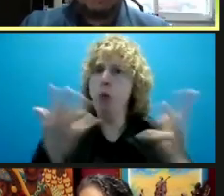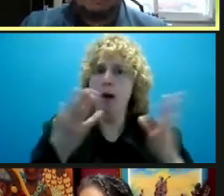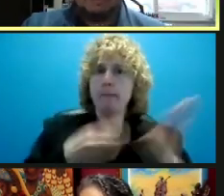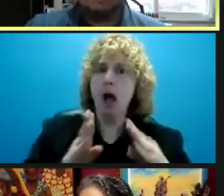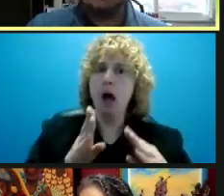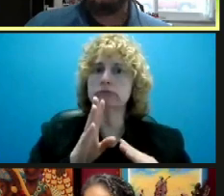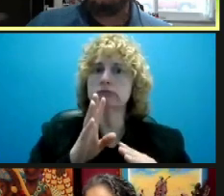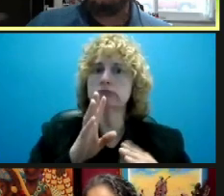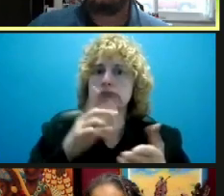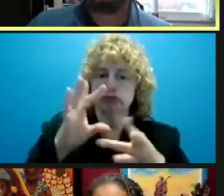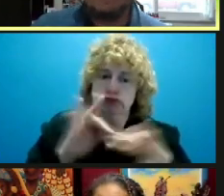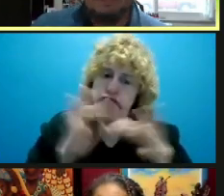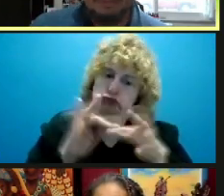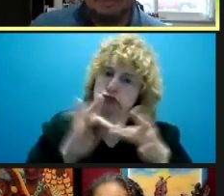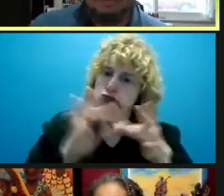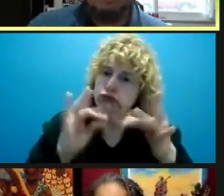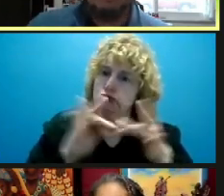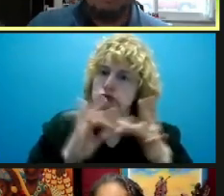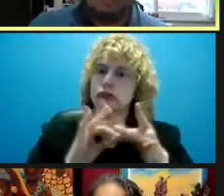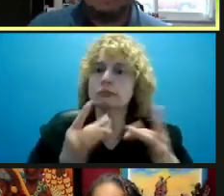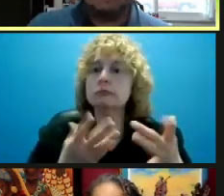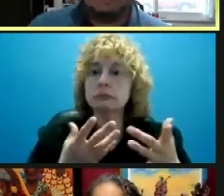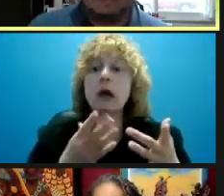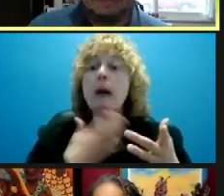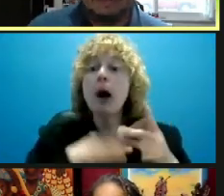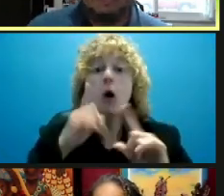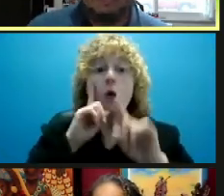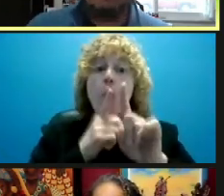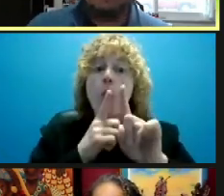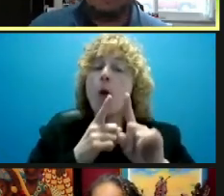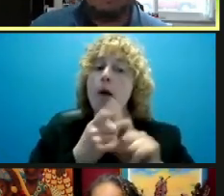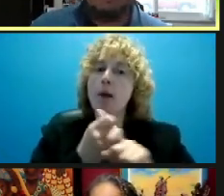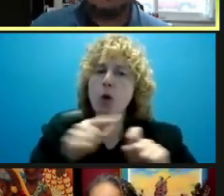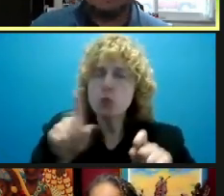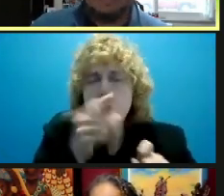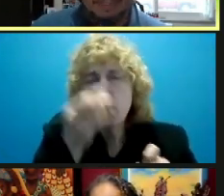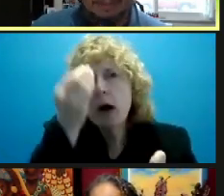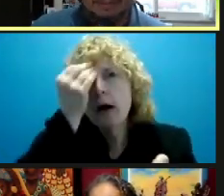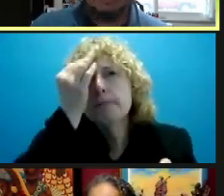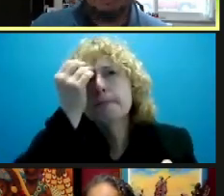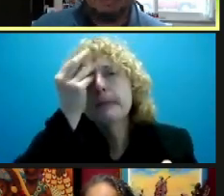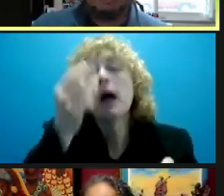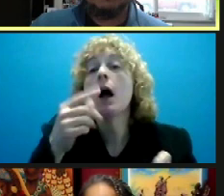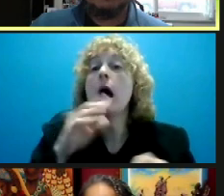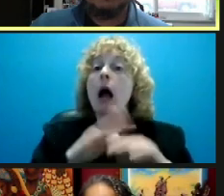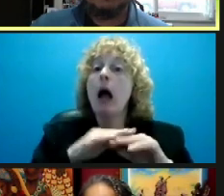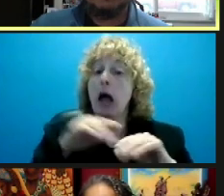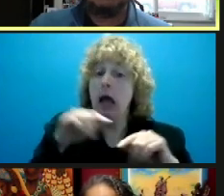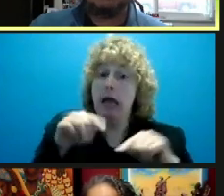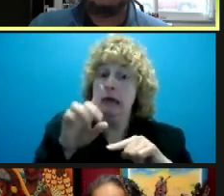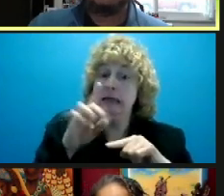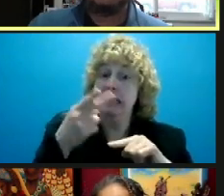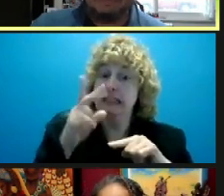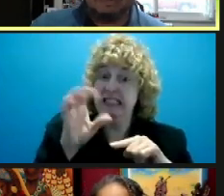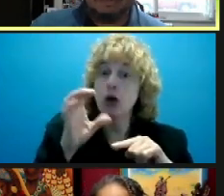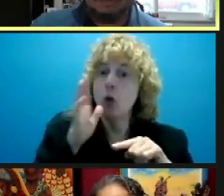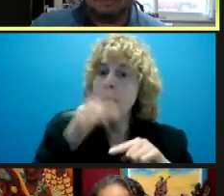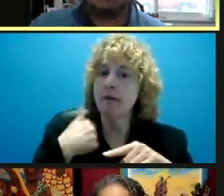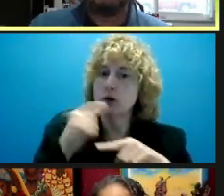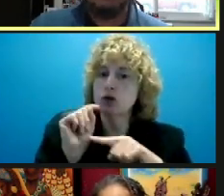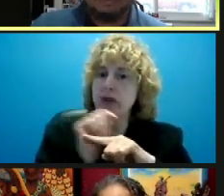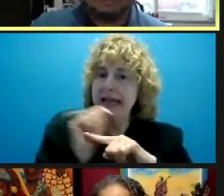in this presentation is to make you think about it. We at the HDC will have trainings for people so you know what you have